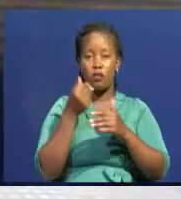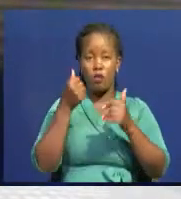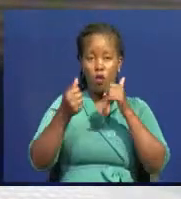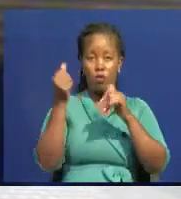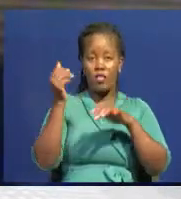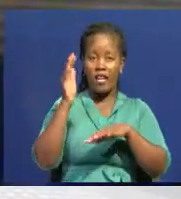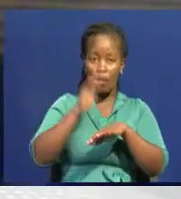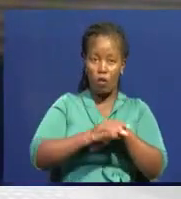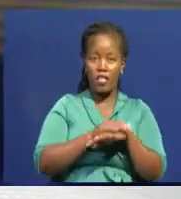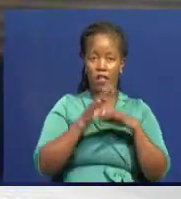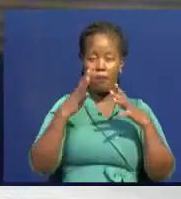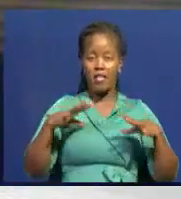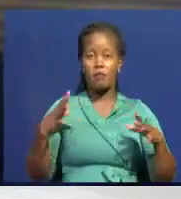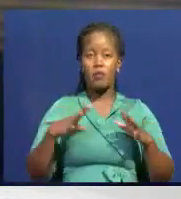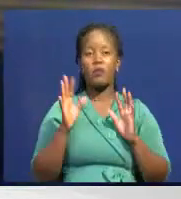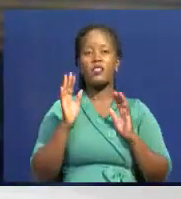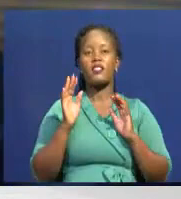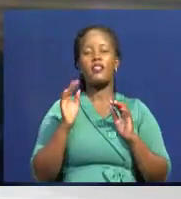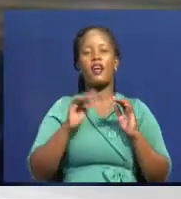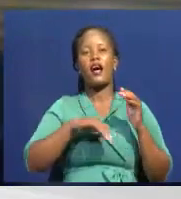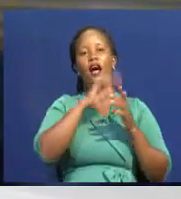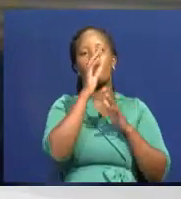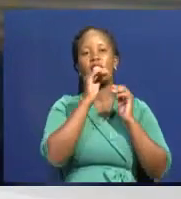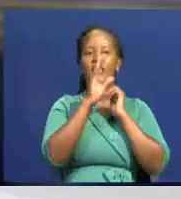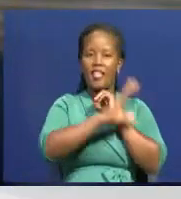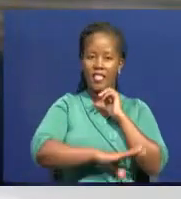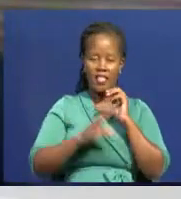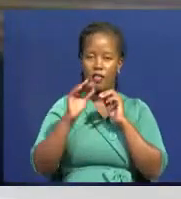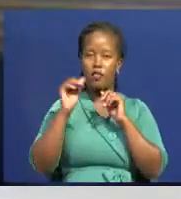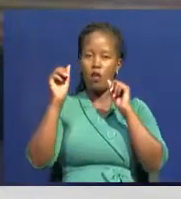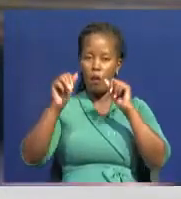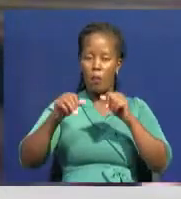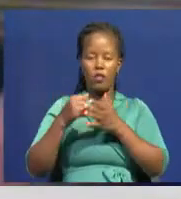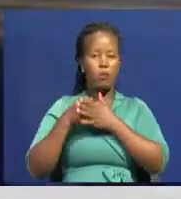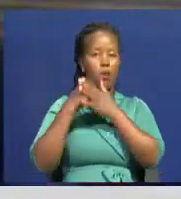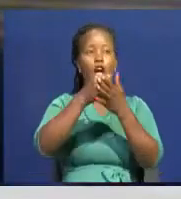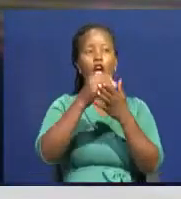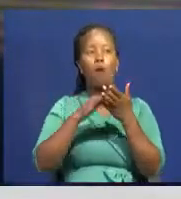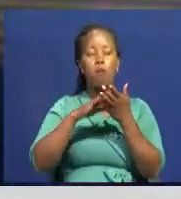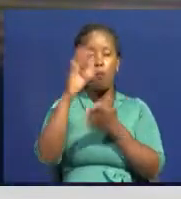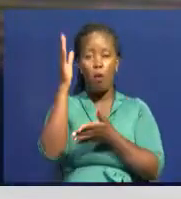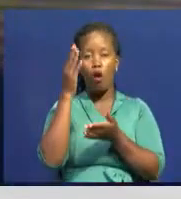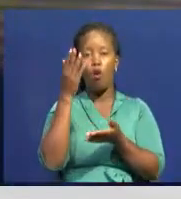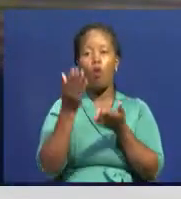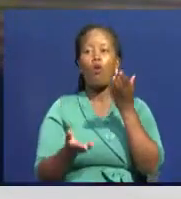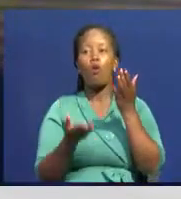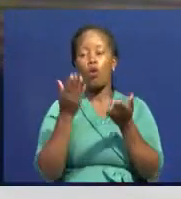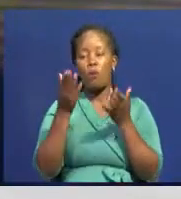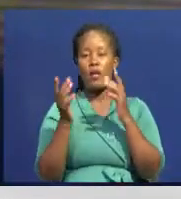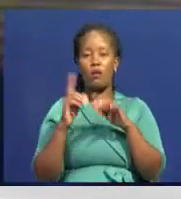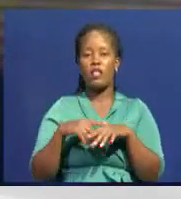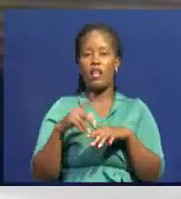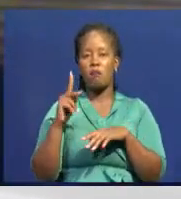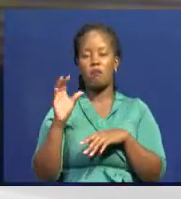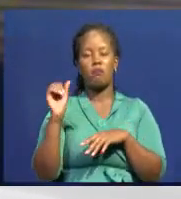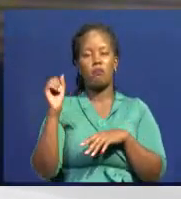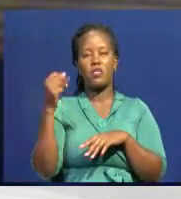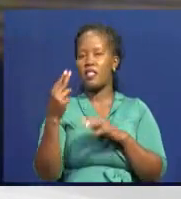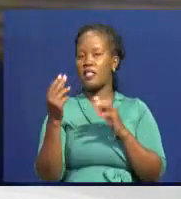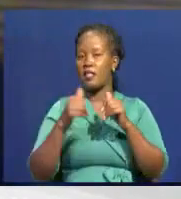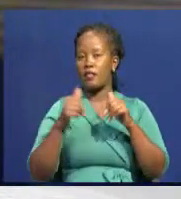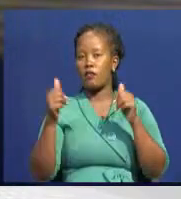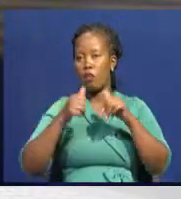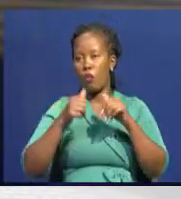by diaspora can go exponentially far compared to when the shilling is strong.